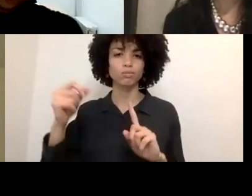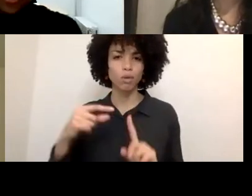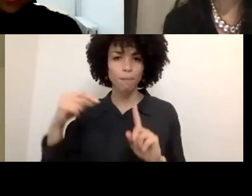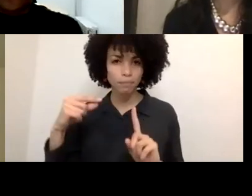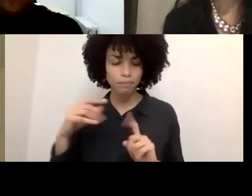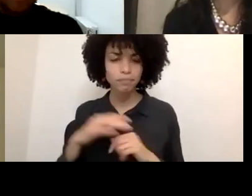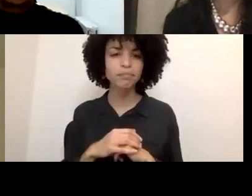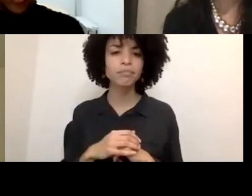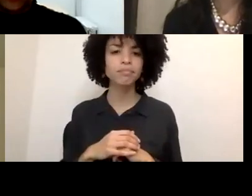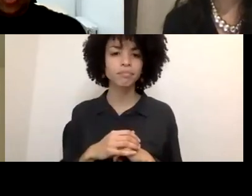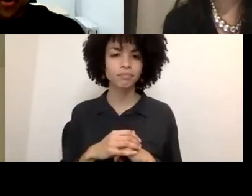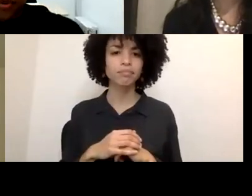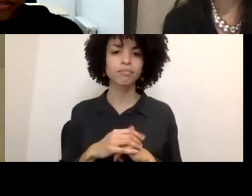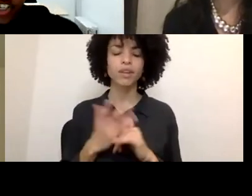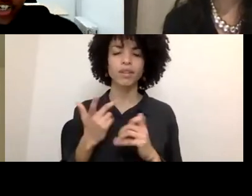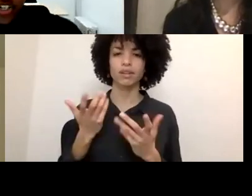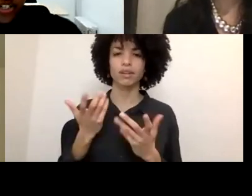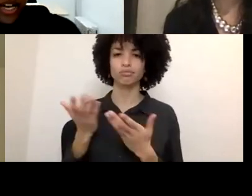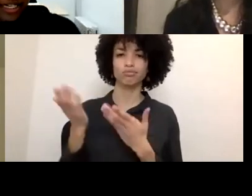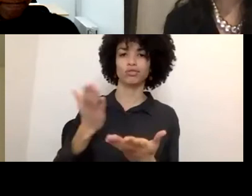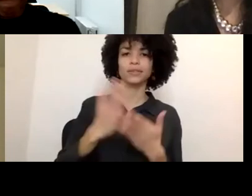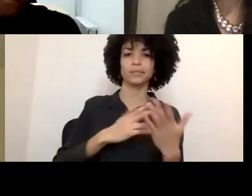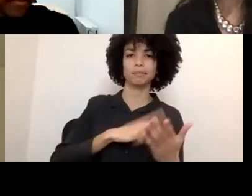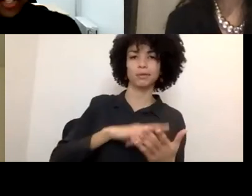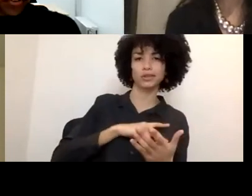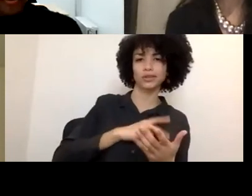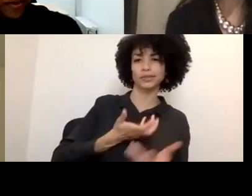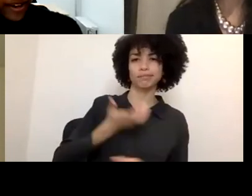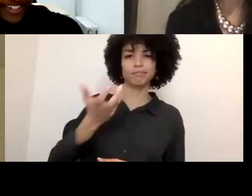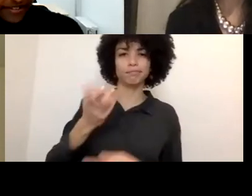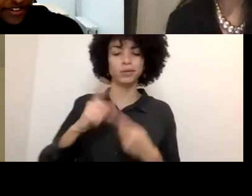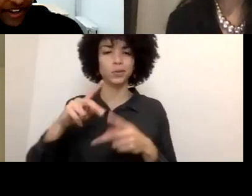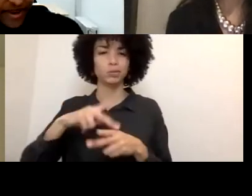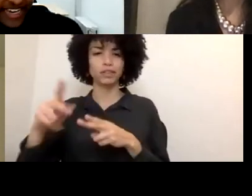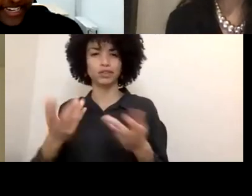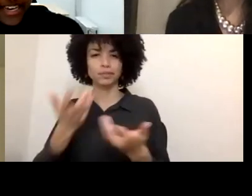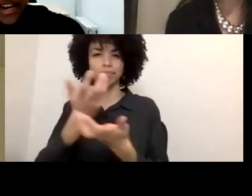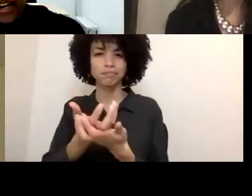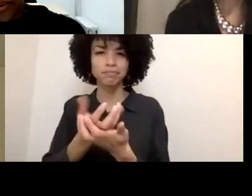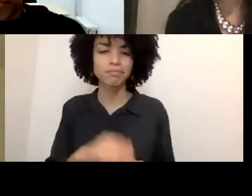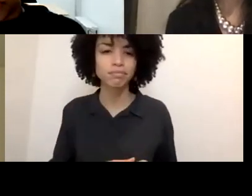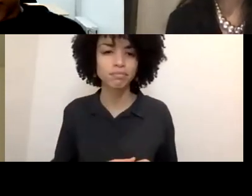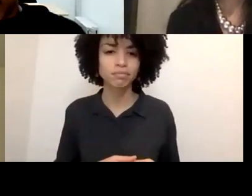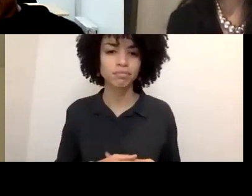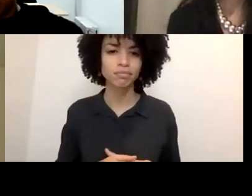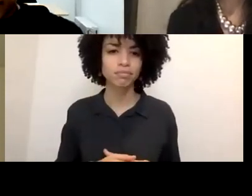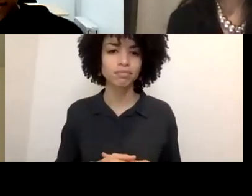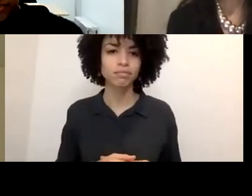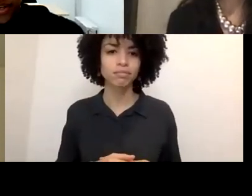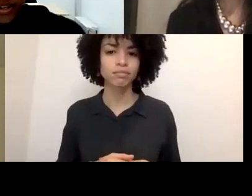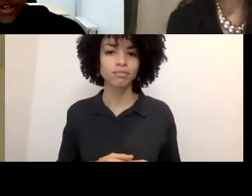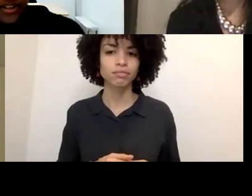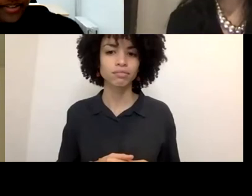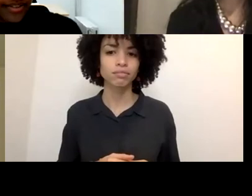bring a little bit of sort of the personal into my professional sort of perspective, if I may. So I